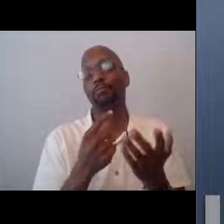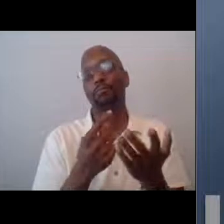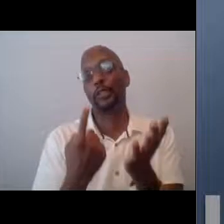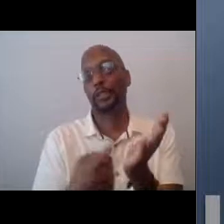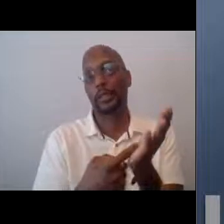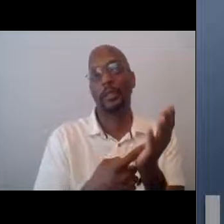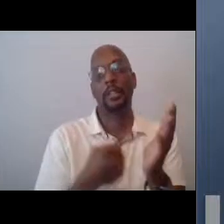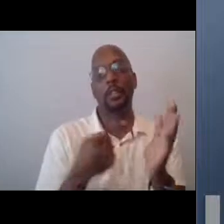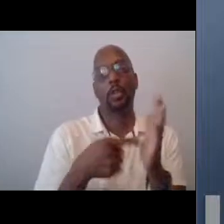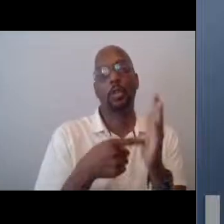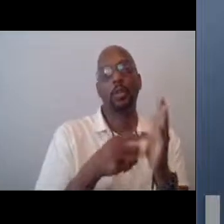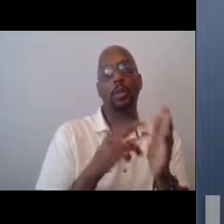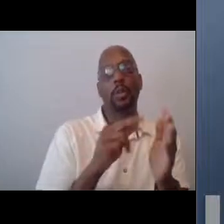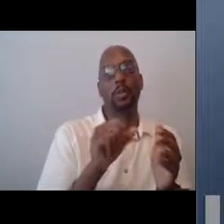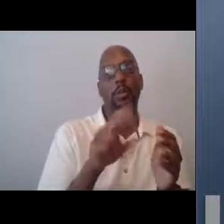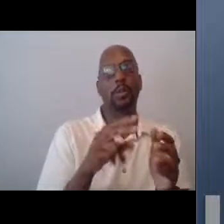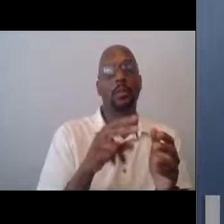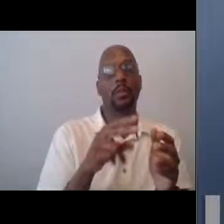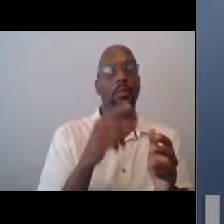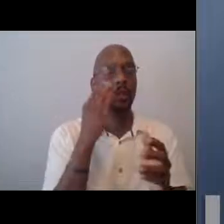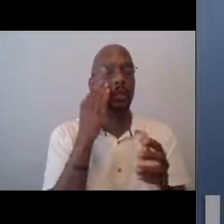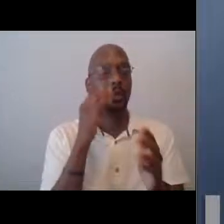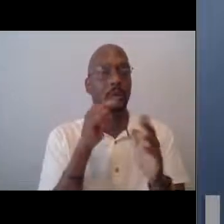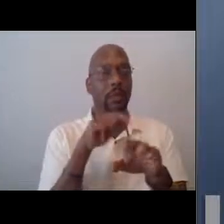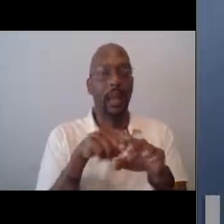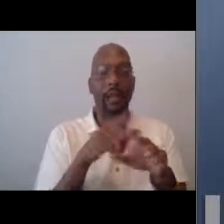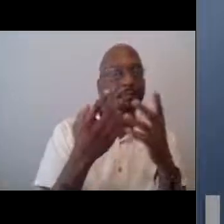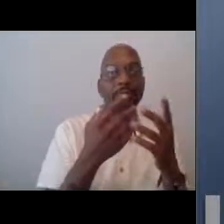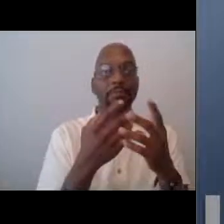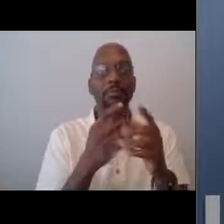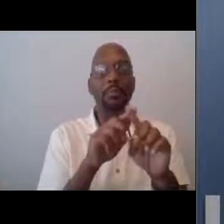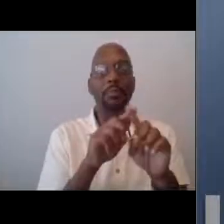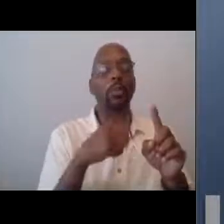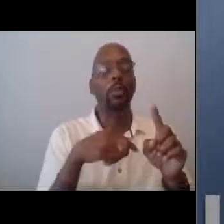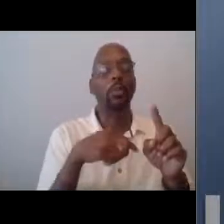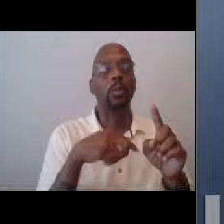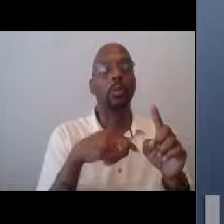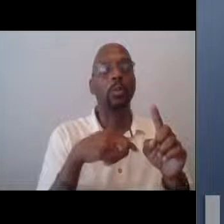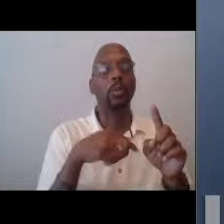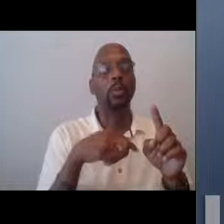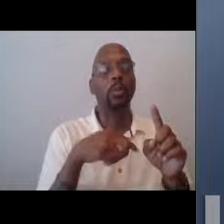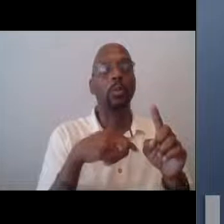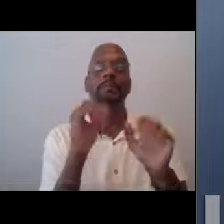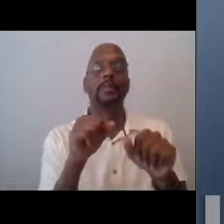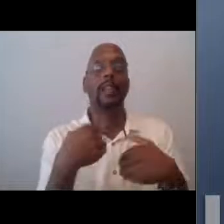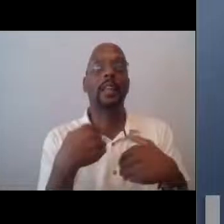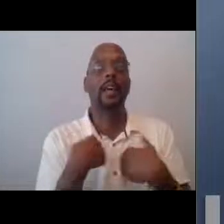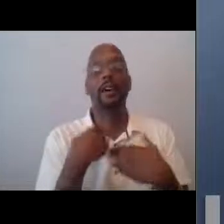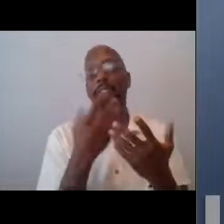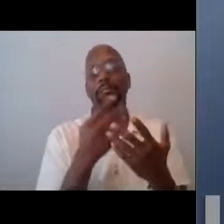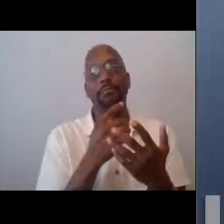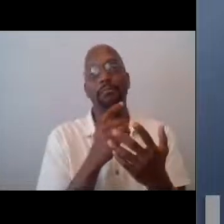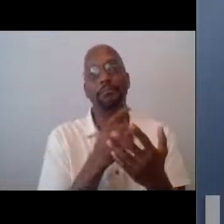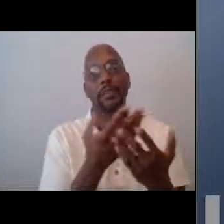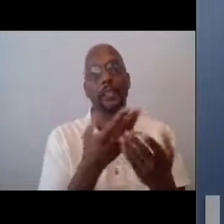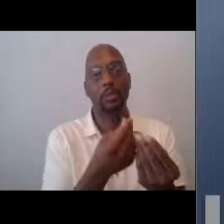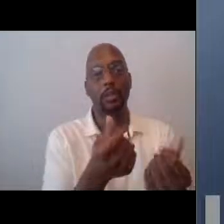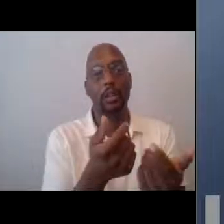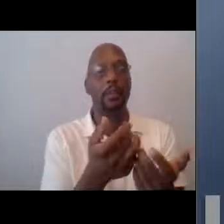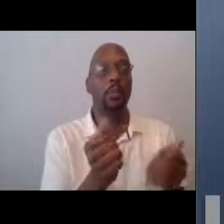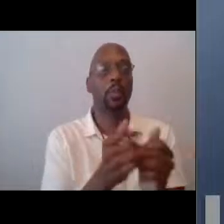the timing of things is very tricky with these new programs, but we're still hoping to be able to have some assurance and understanding related to some of those concerns that we